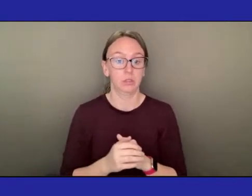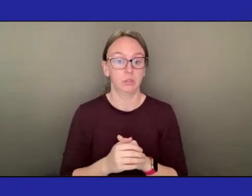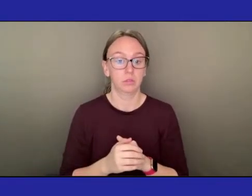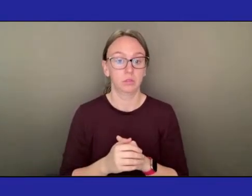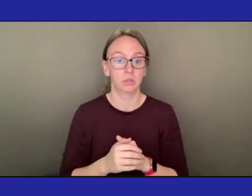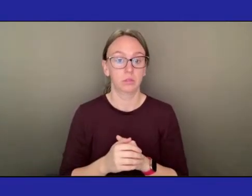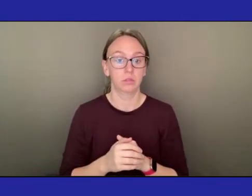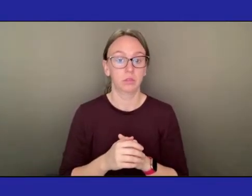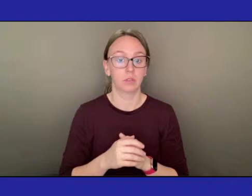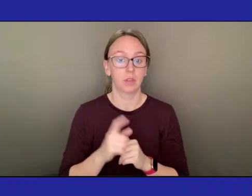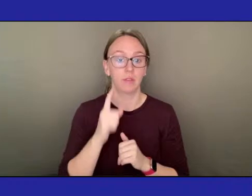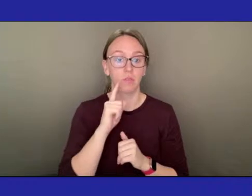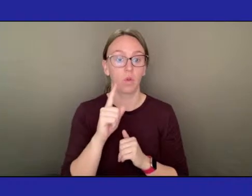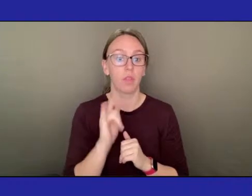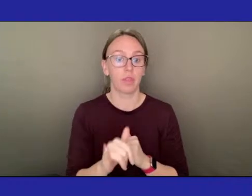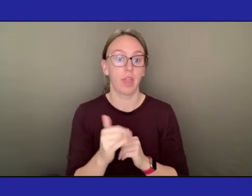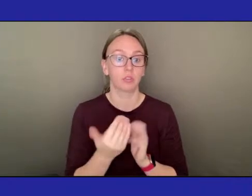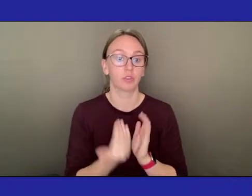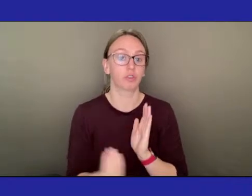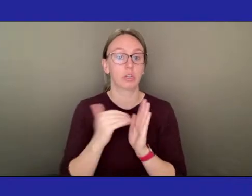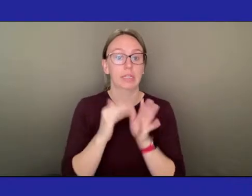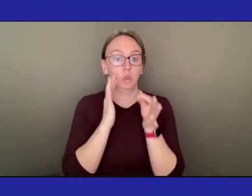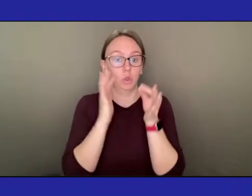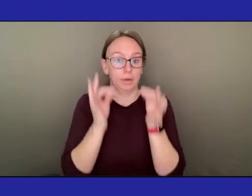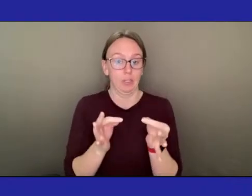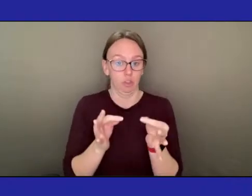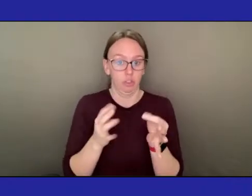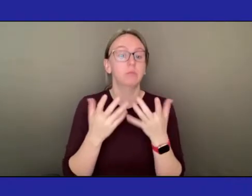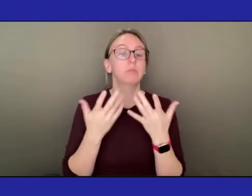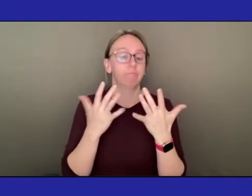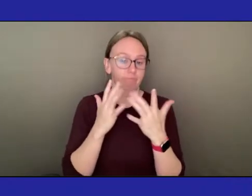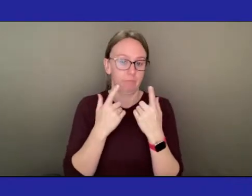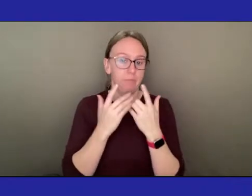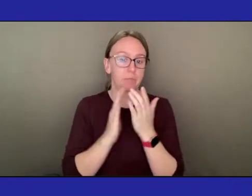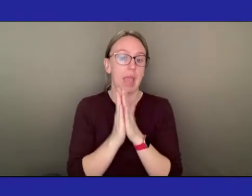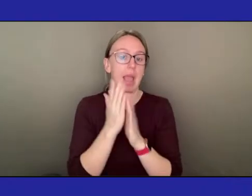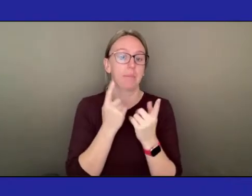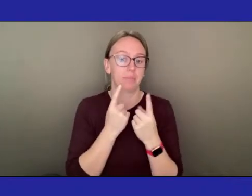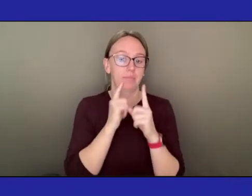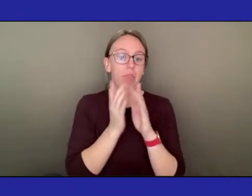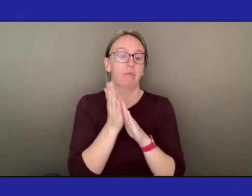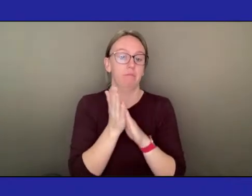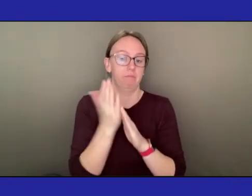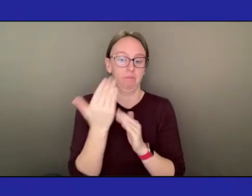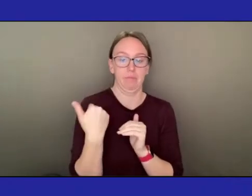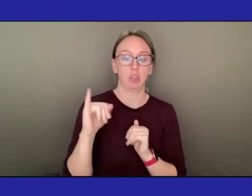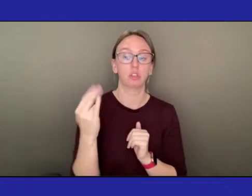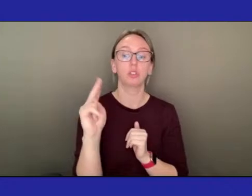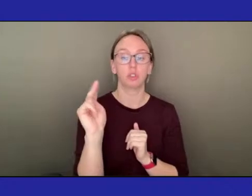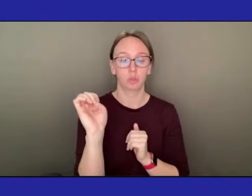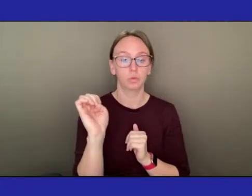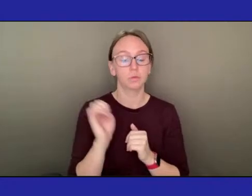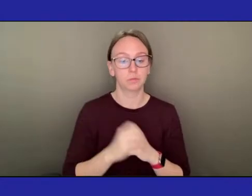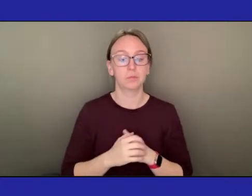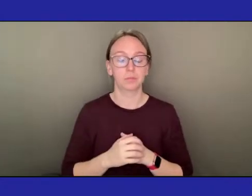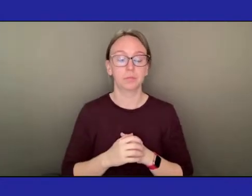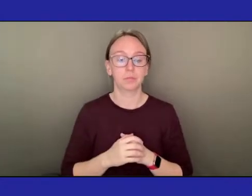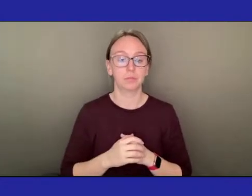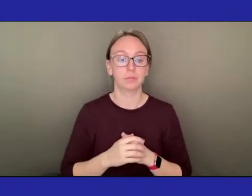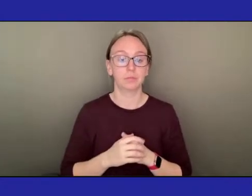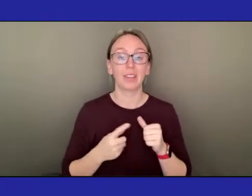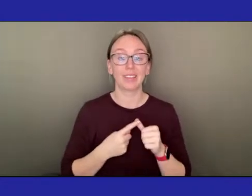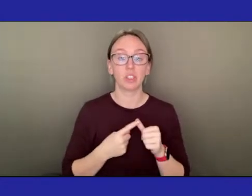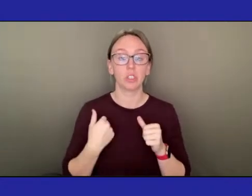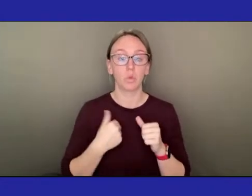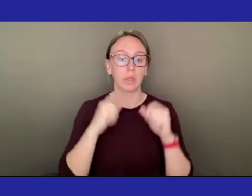redetermination took effect back in June. So we initially were hoping to get to